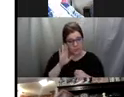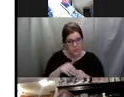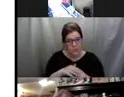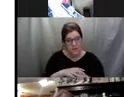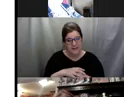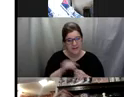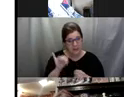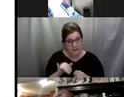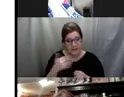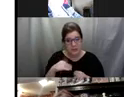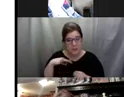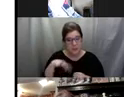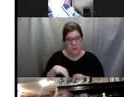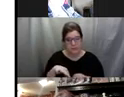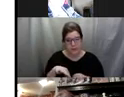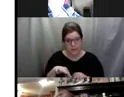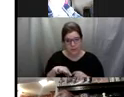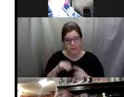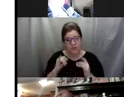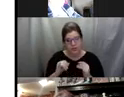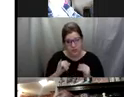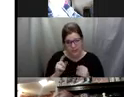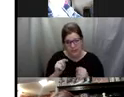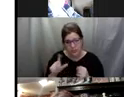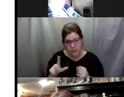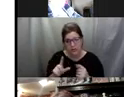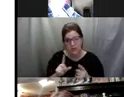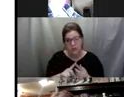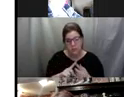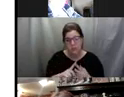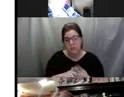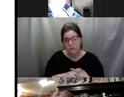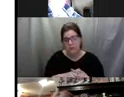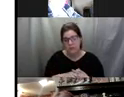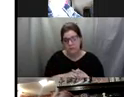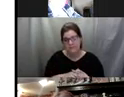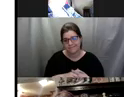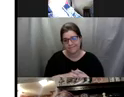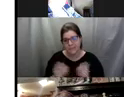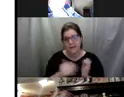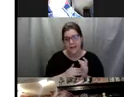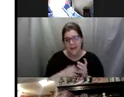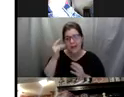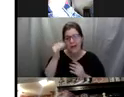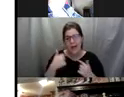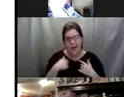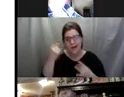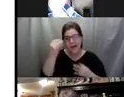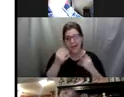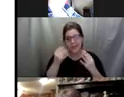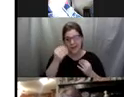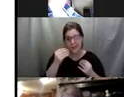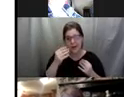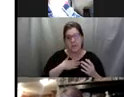that's such a useful, instructive tool, I think. And it just reminds me of those perimeters of, you know, where